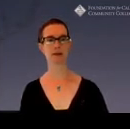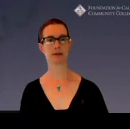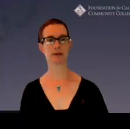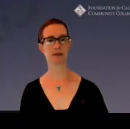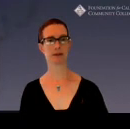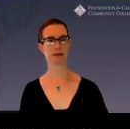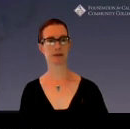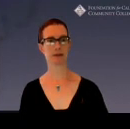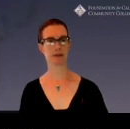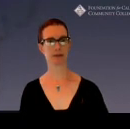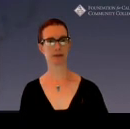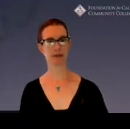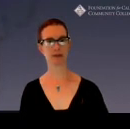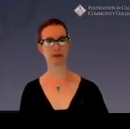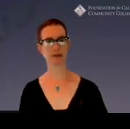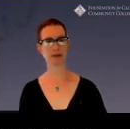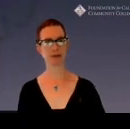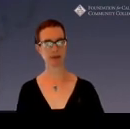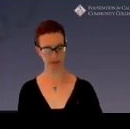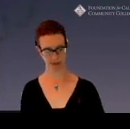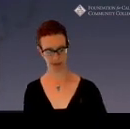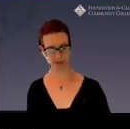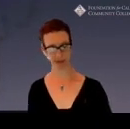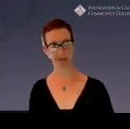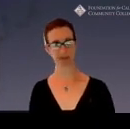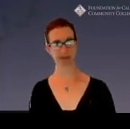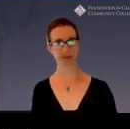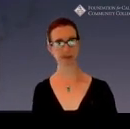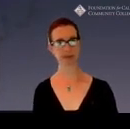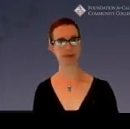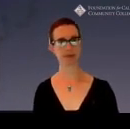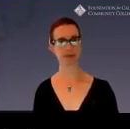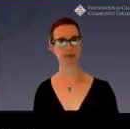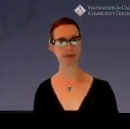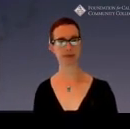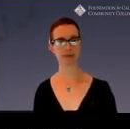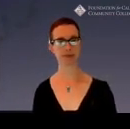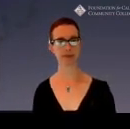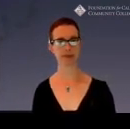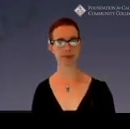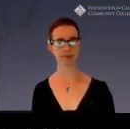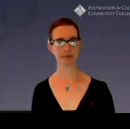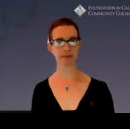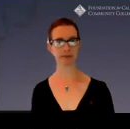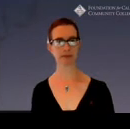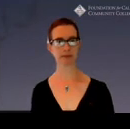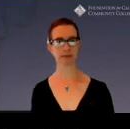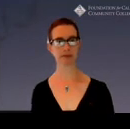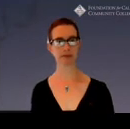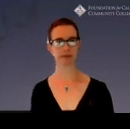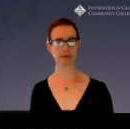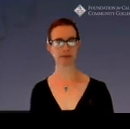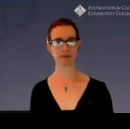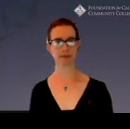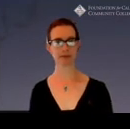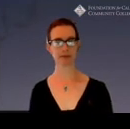with CCGI, or is it at least just one? It is the expectation that all will be